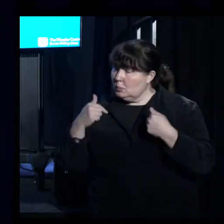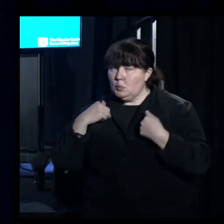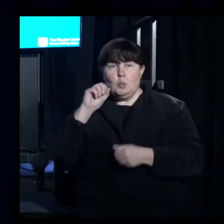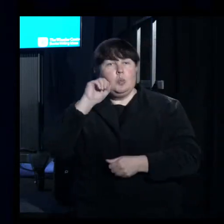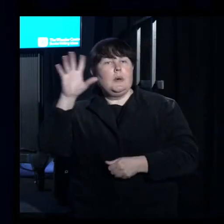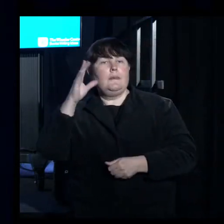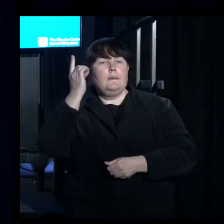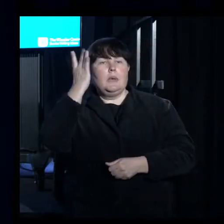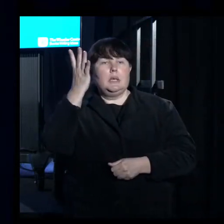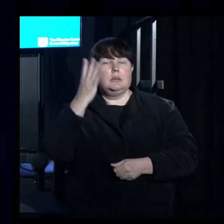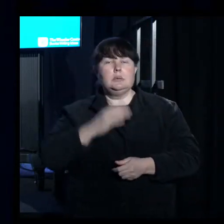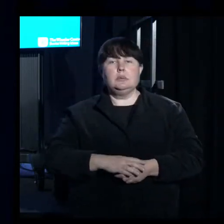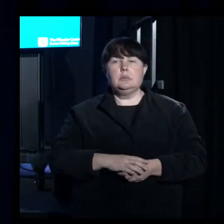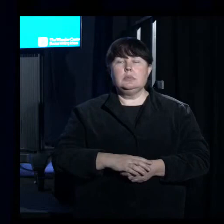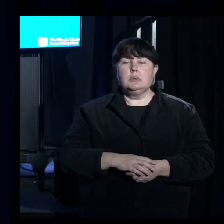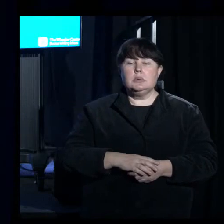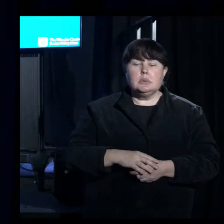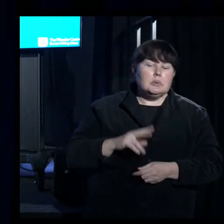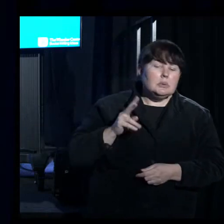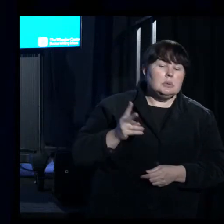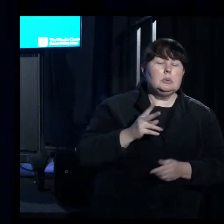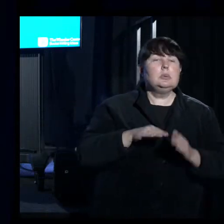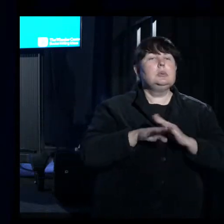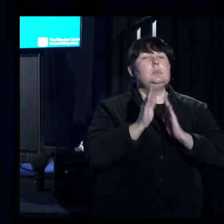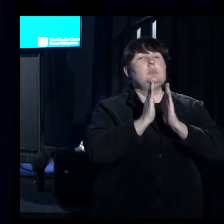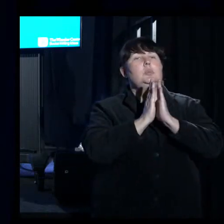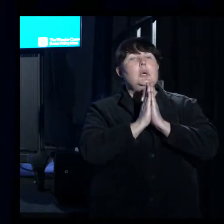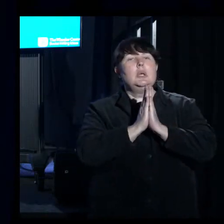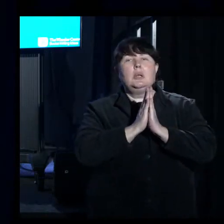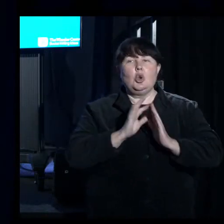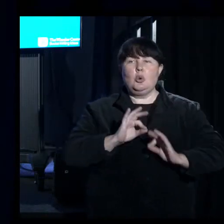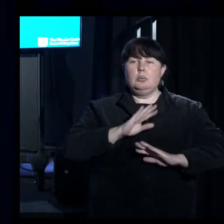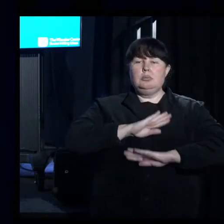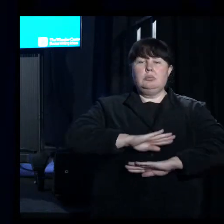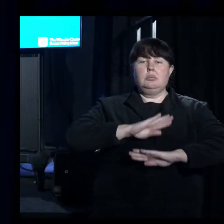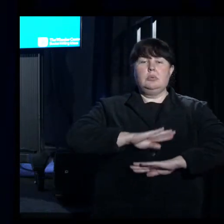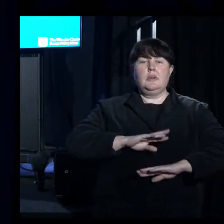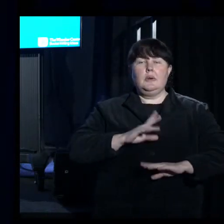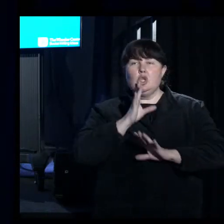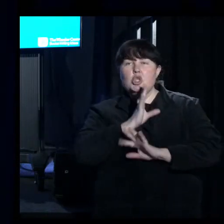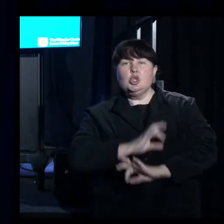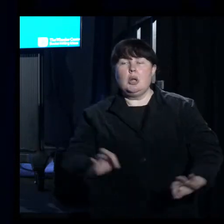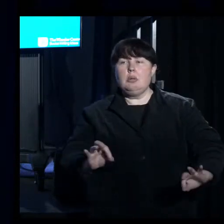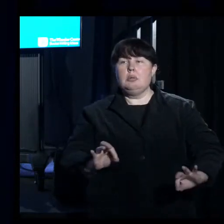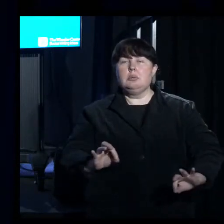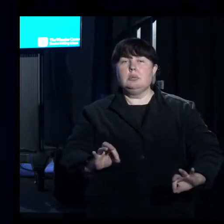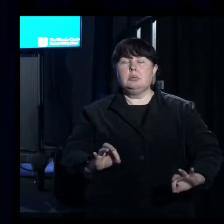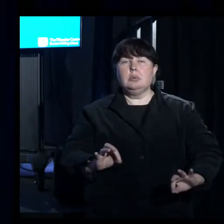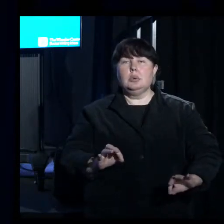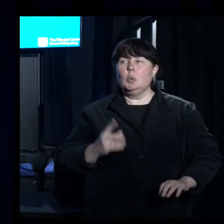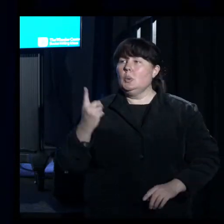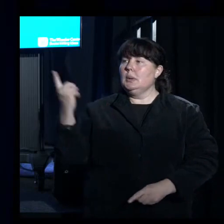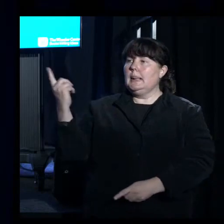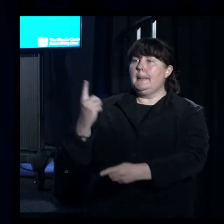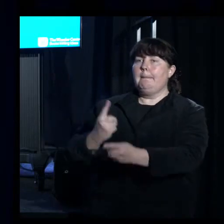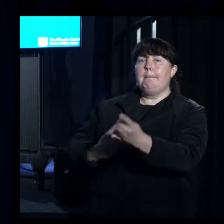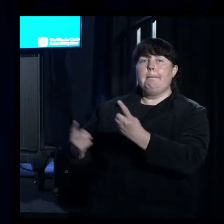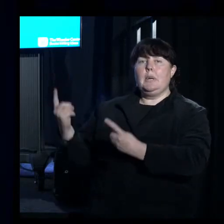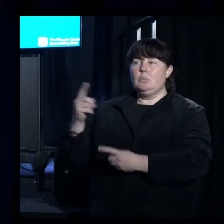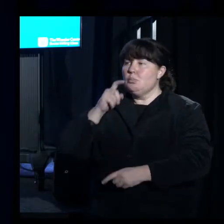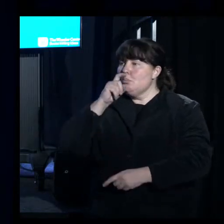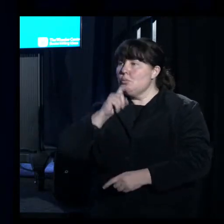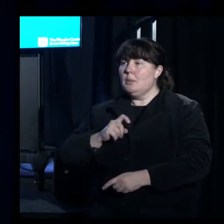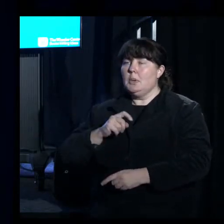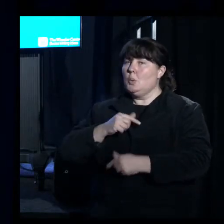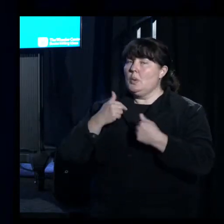the thoughts and prayers, say we will not settle for silence. To those who are coming, we promise we will